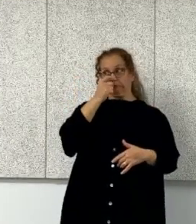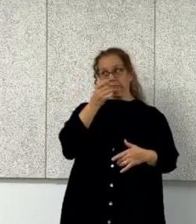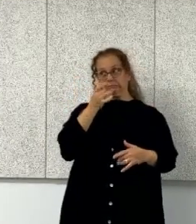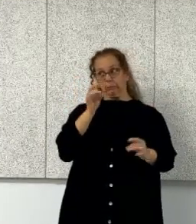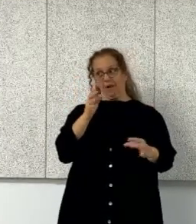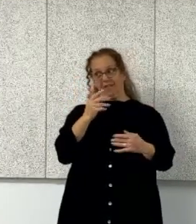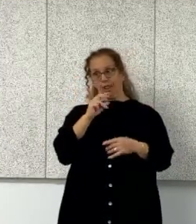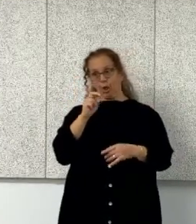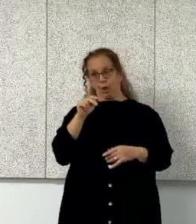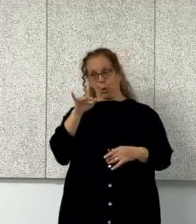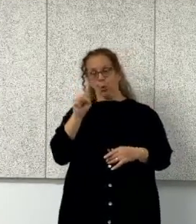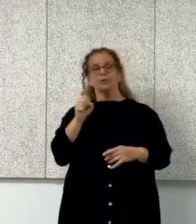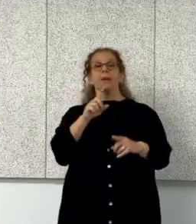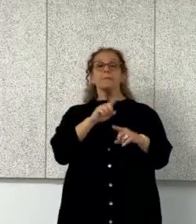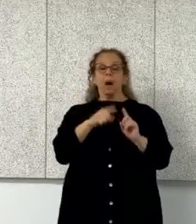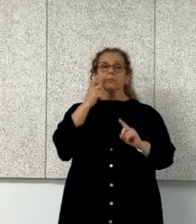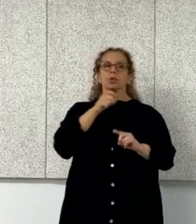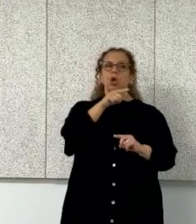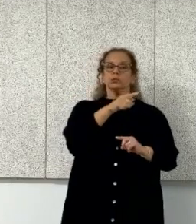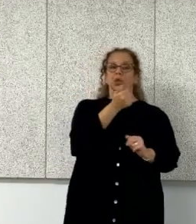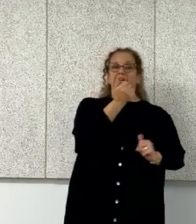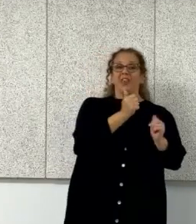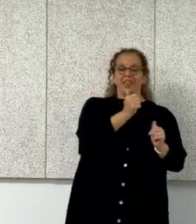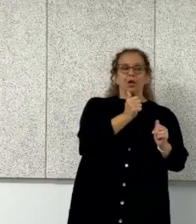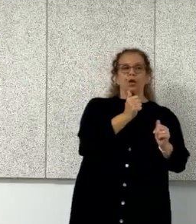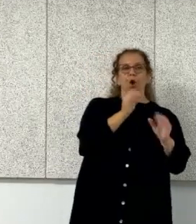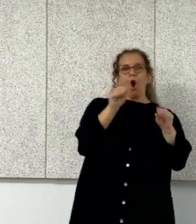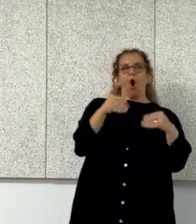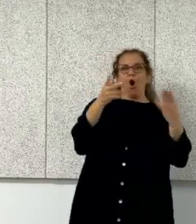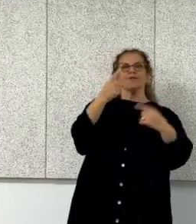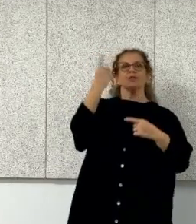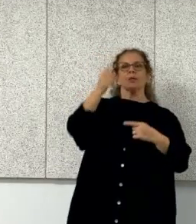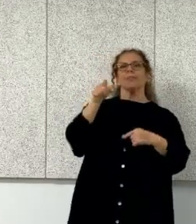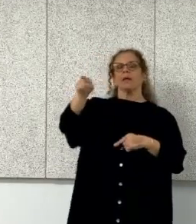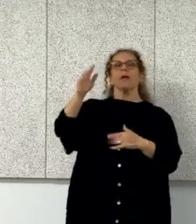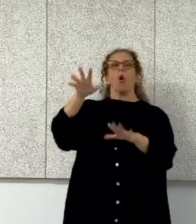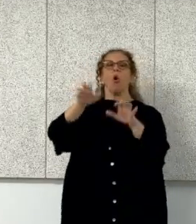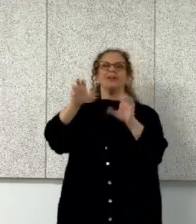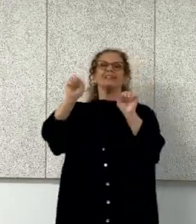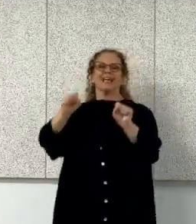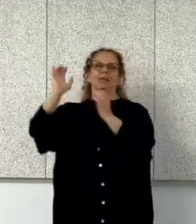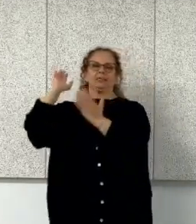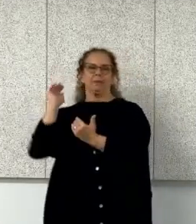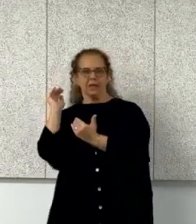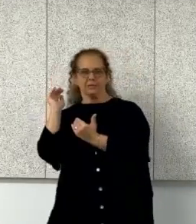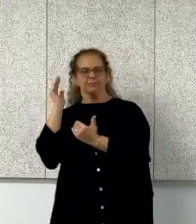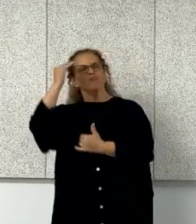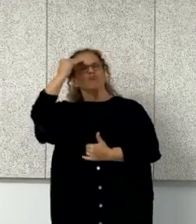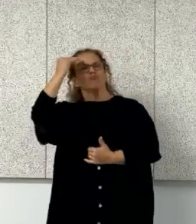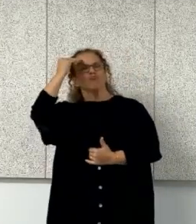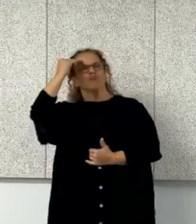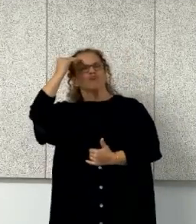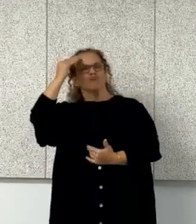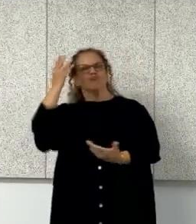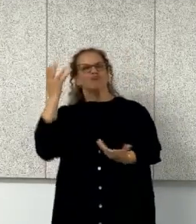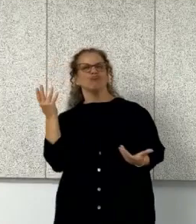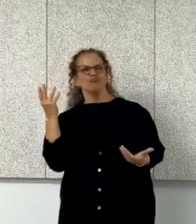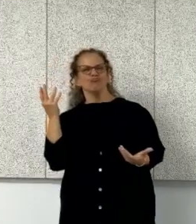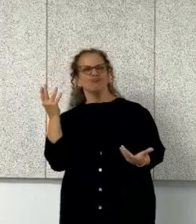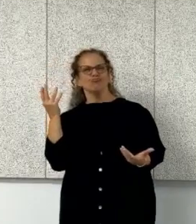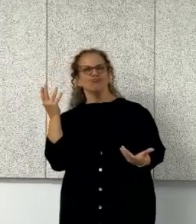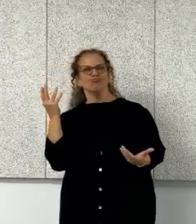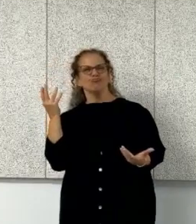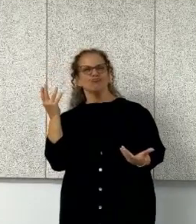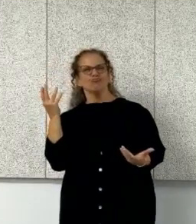That's because that theater offers something that is predictable, frankly, to that audience, and falls within a certain set of parameters